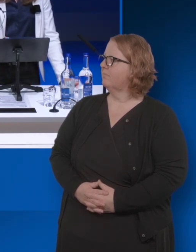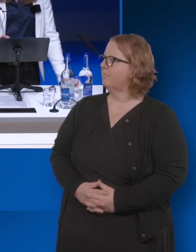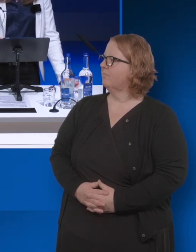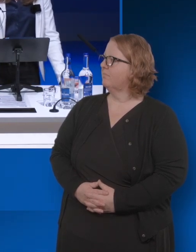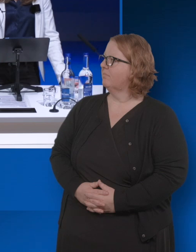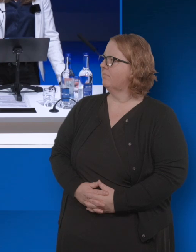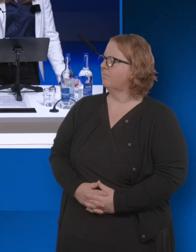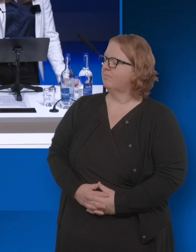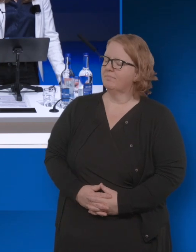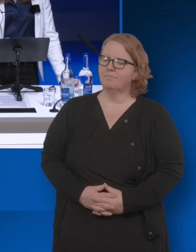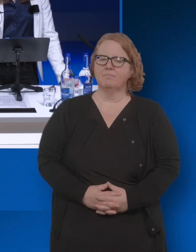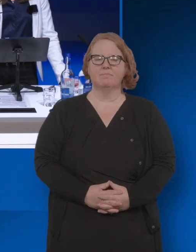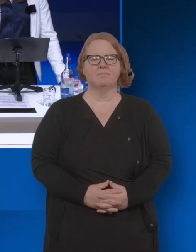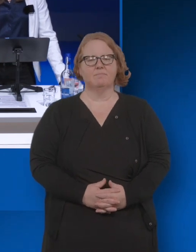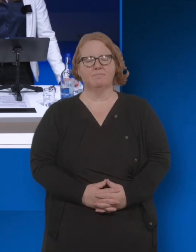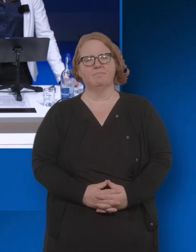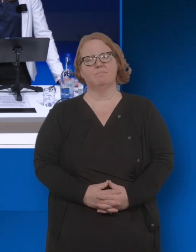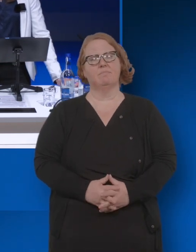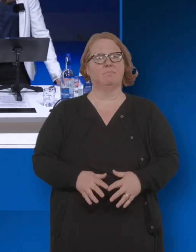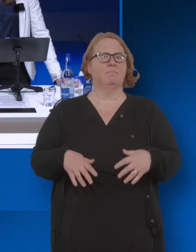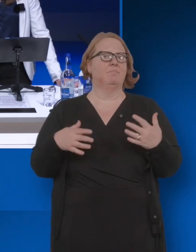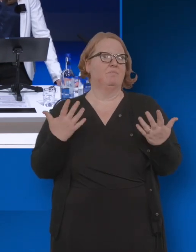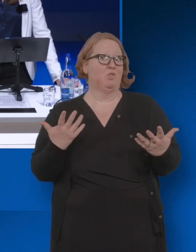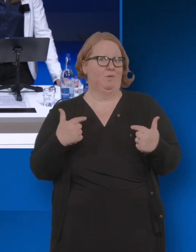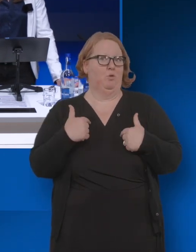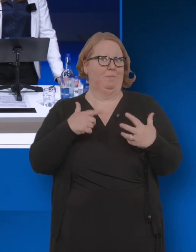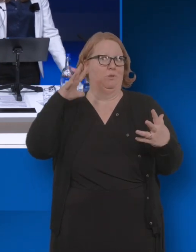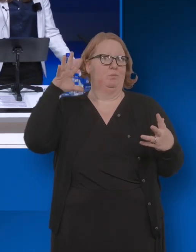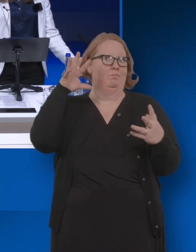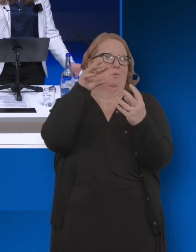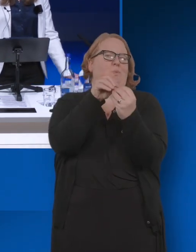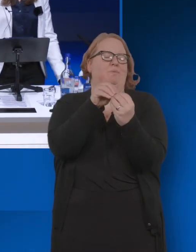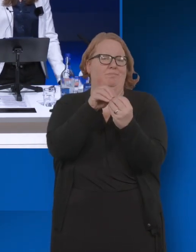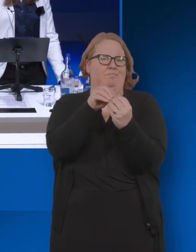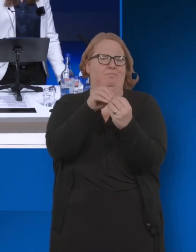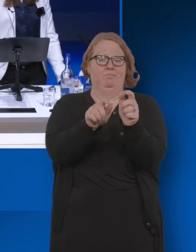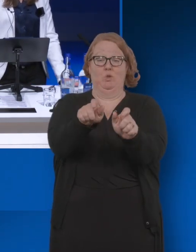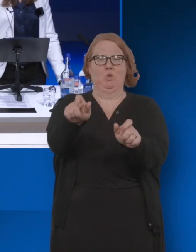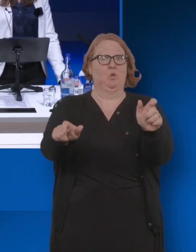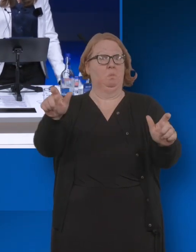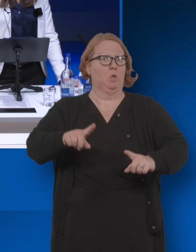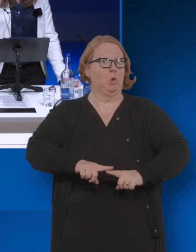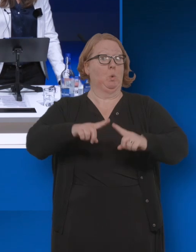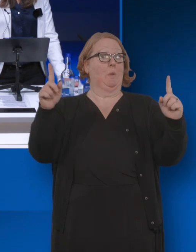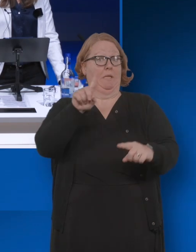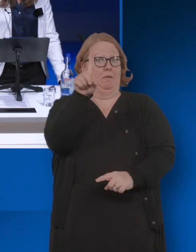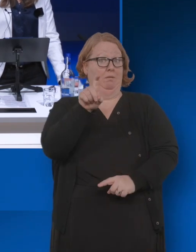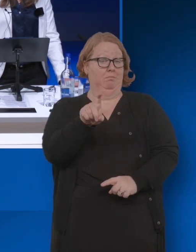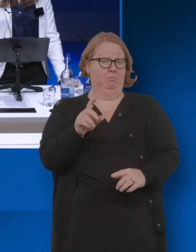physical universe. And so, in conclusion, are human beings